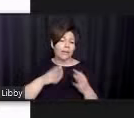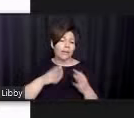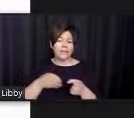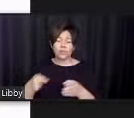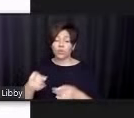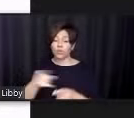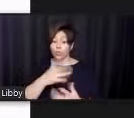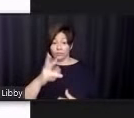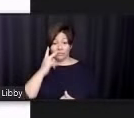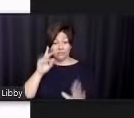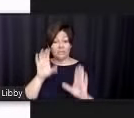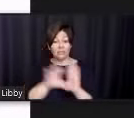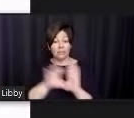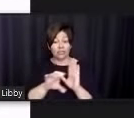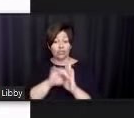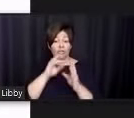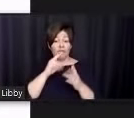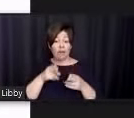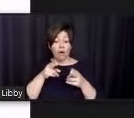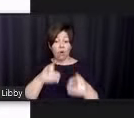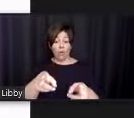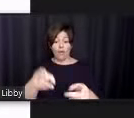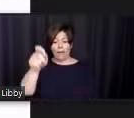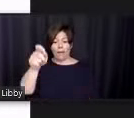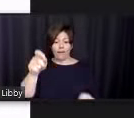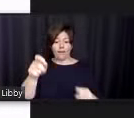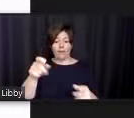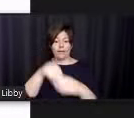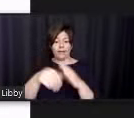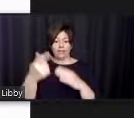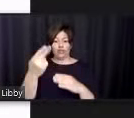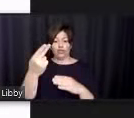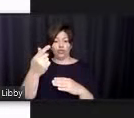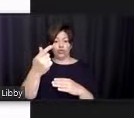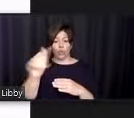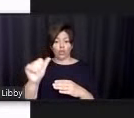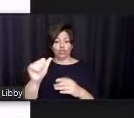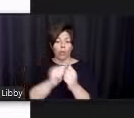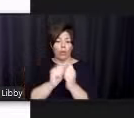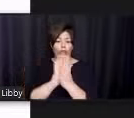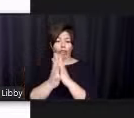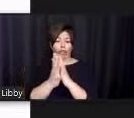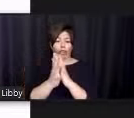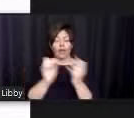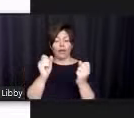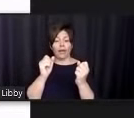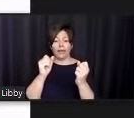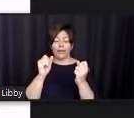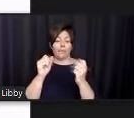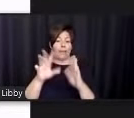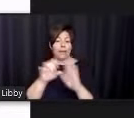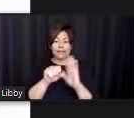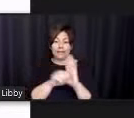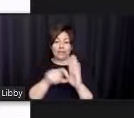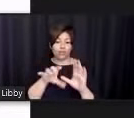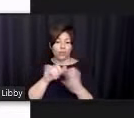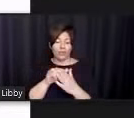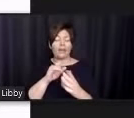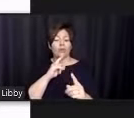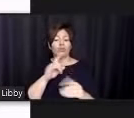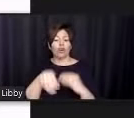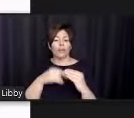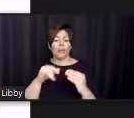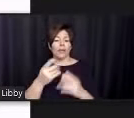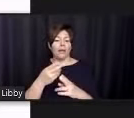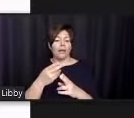the pictures of the hallway transfers in Georgia. Same thing are going in some other states right now. So keep this in mind as we talk about this